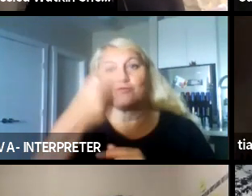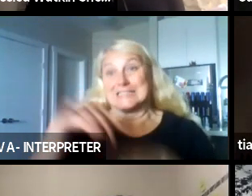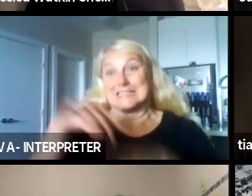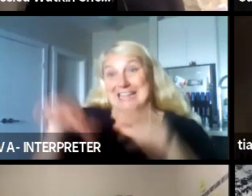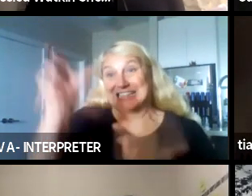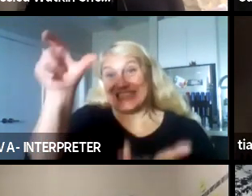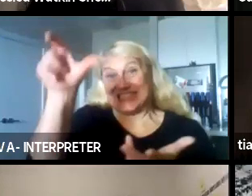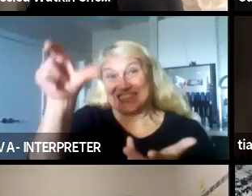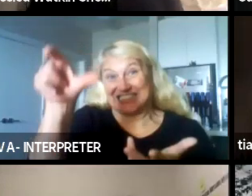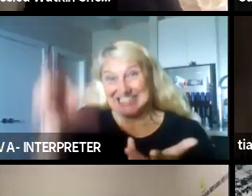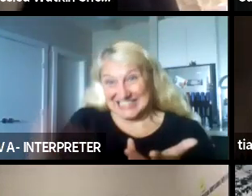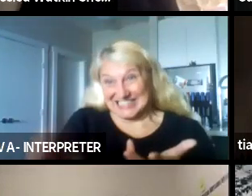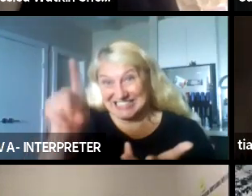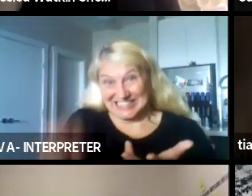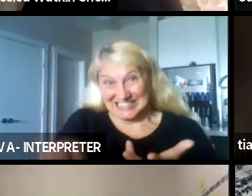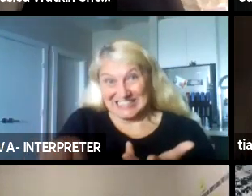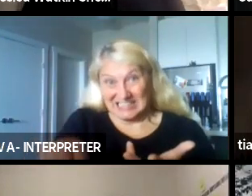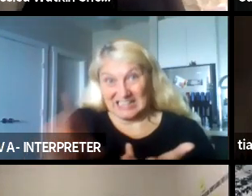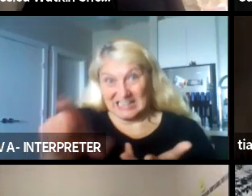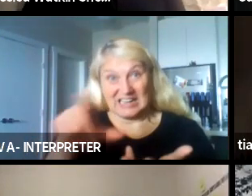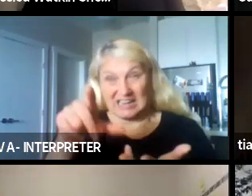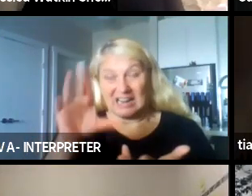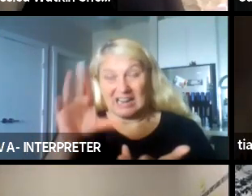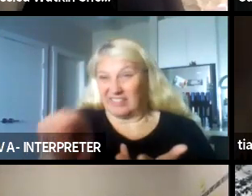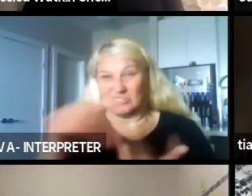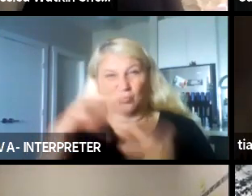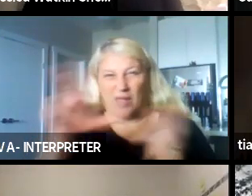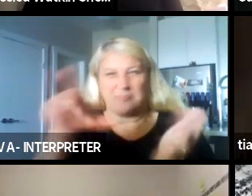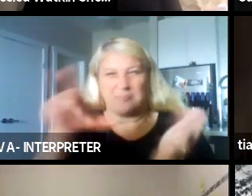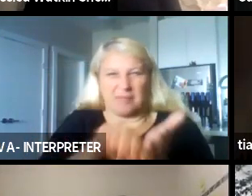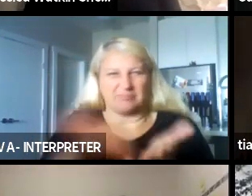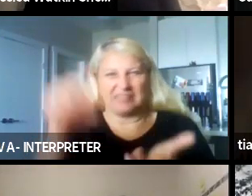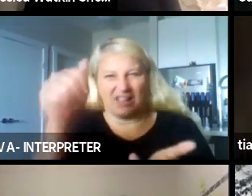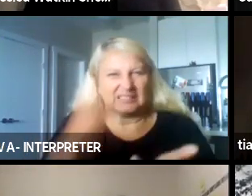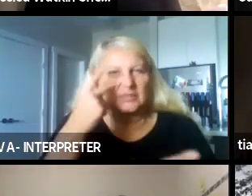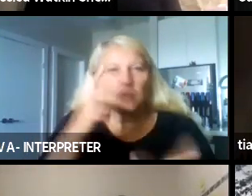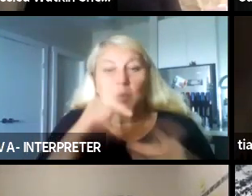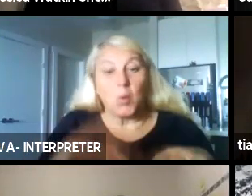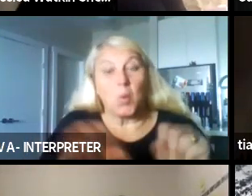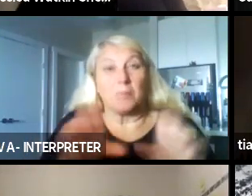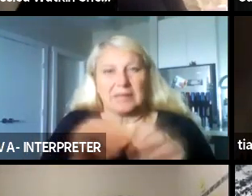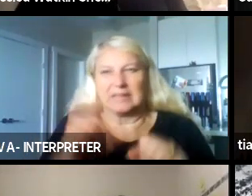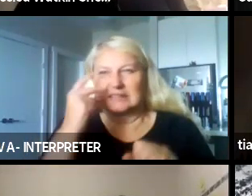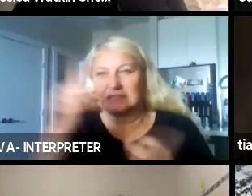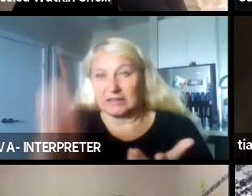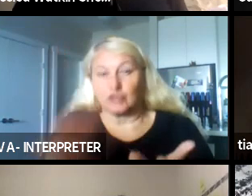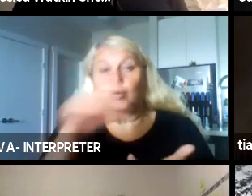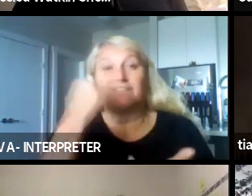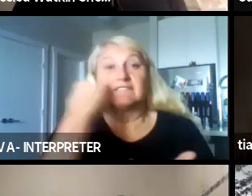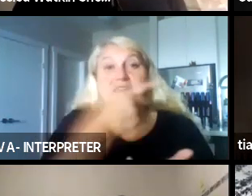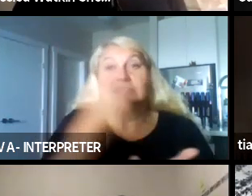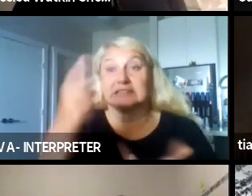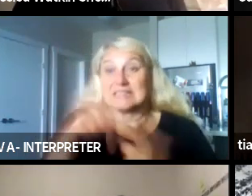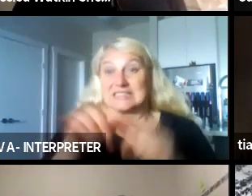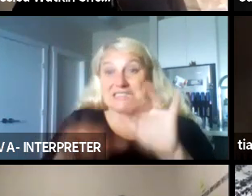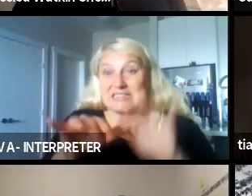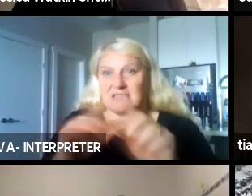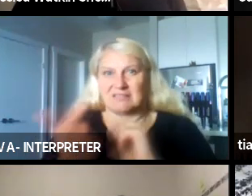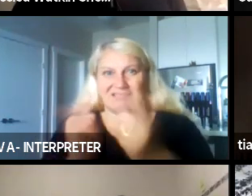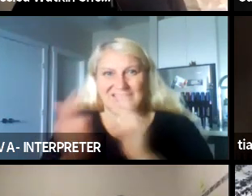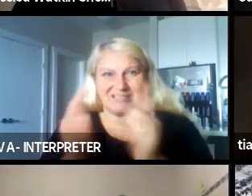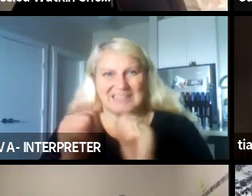meeting is over. All of that is published and everybody can see it, or at least the person who's hosting the meeting can see all of that. If you're